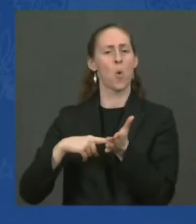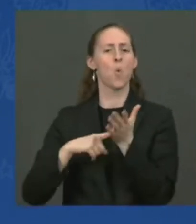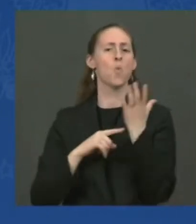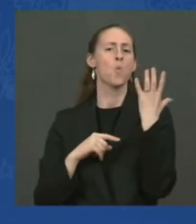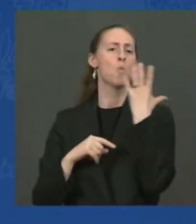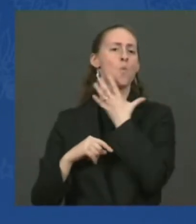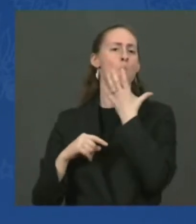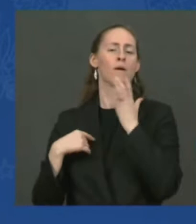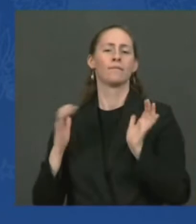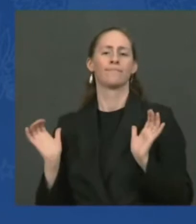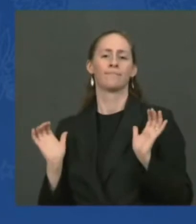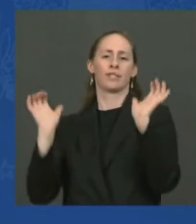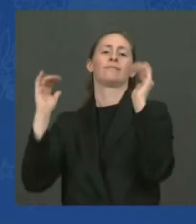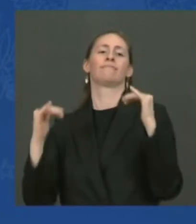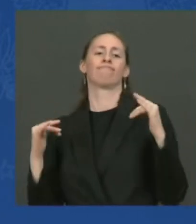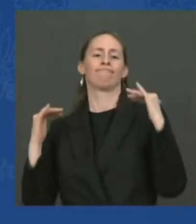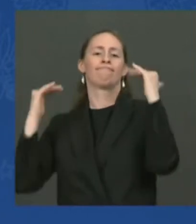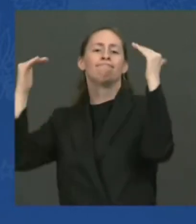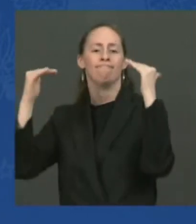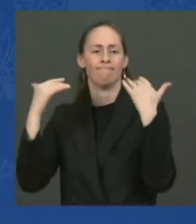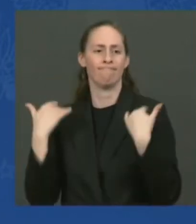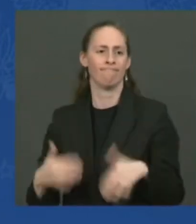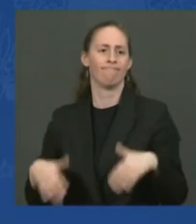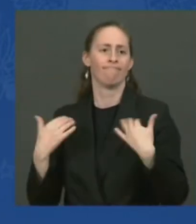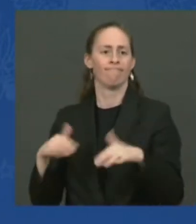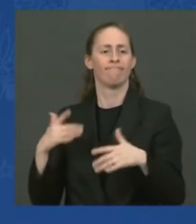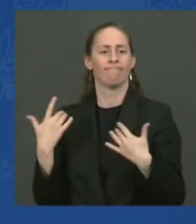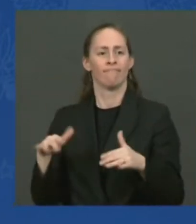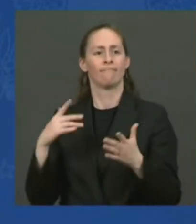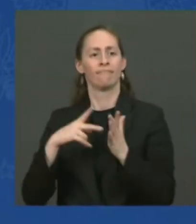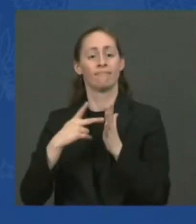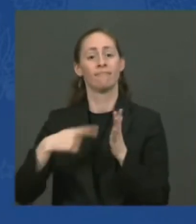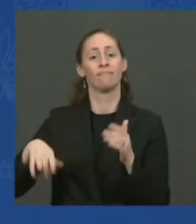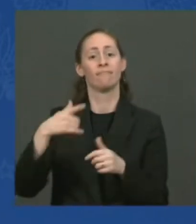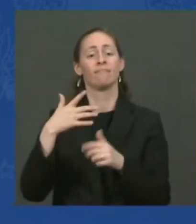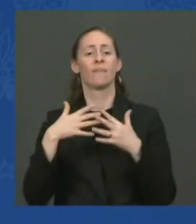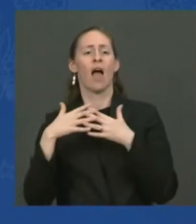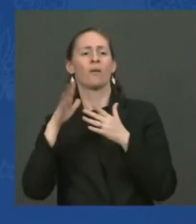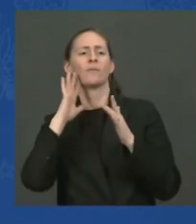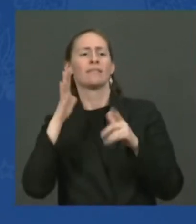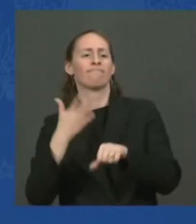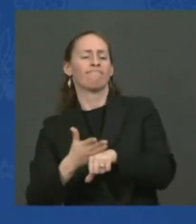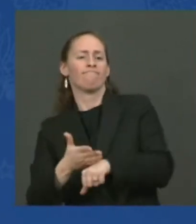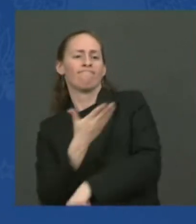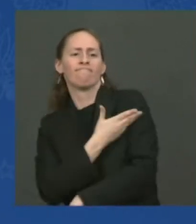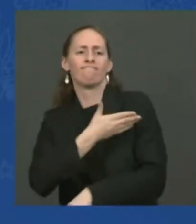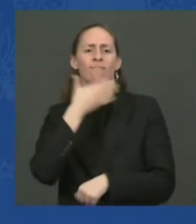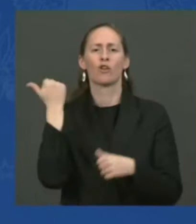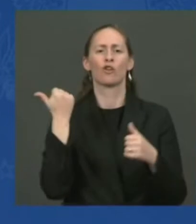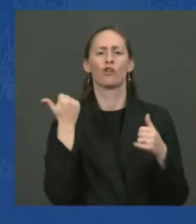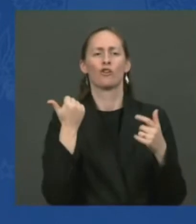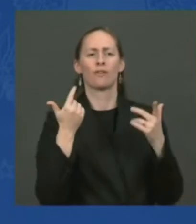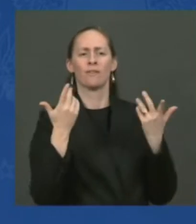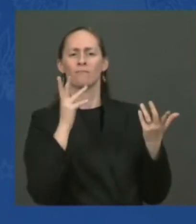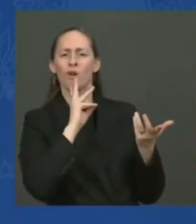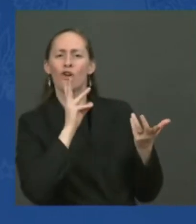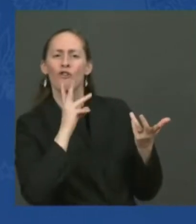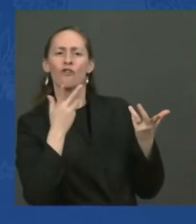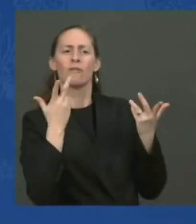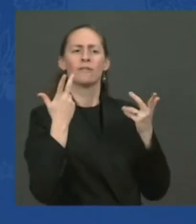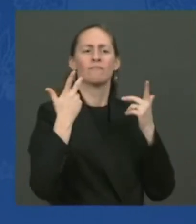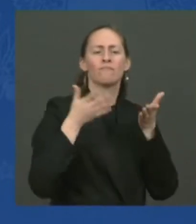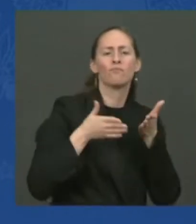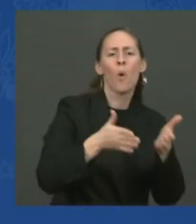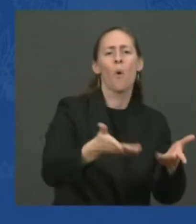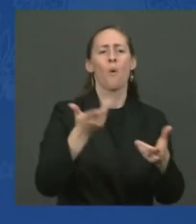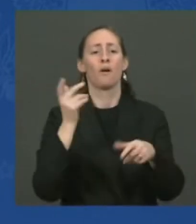your vision, to build America's roads, bridges, water systems, and so much more, creating good-paying union